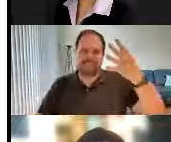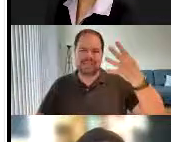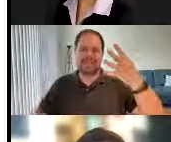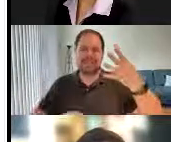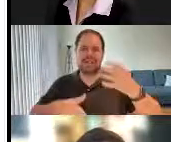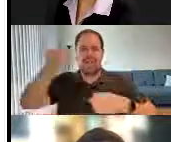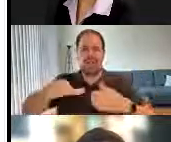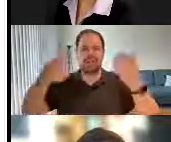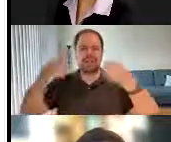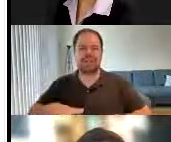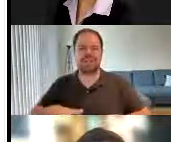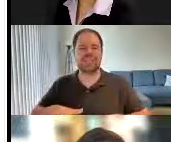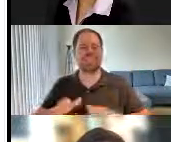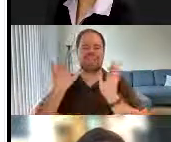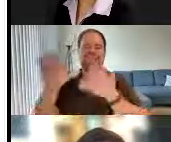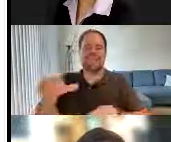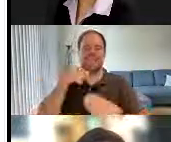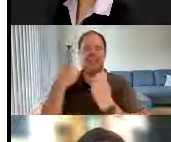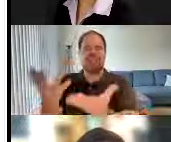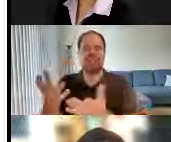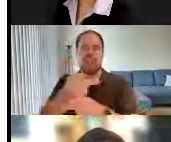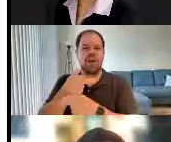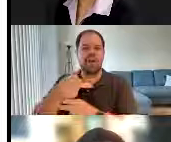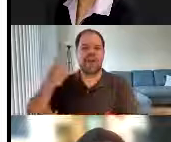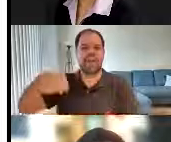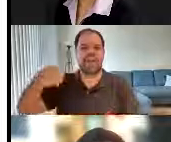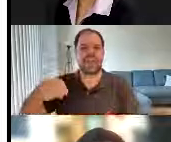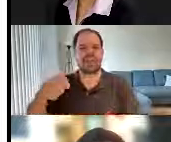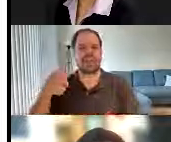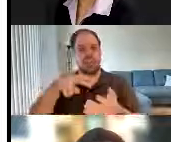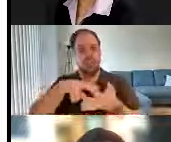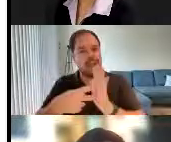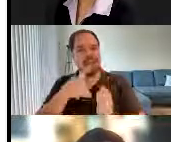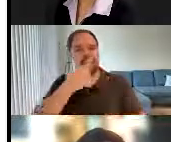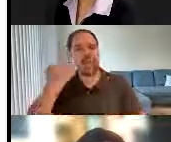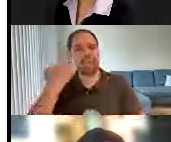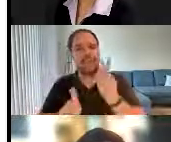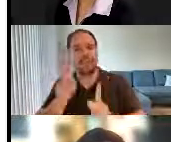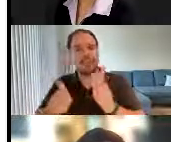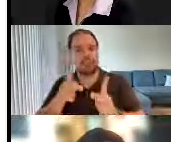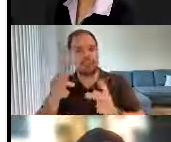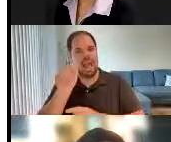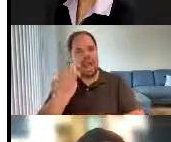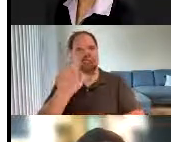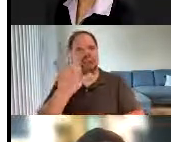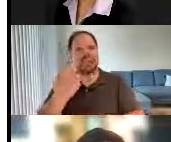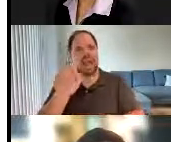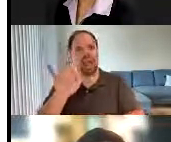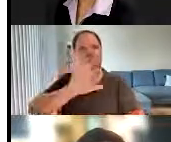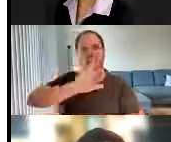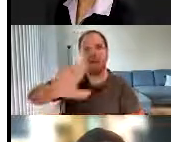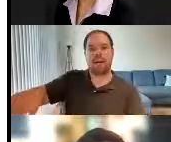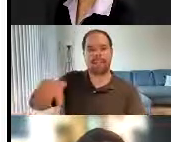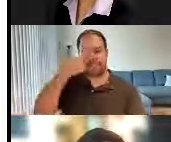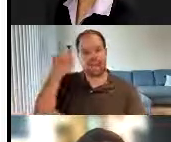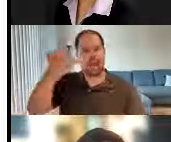likely to live in these situations and focusing their care on those. If they are not likely to live, then they are not able to focus care.